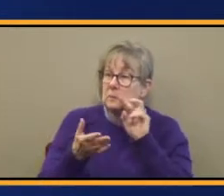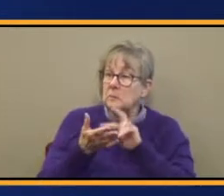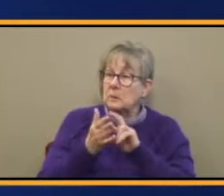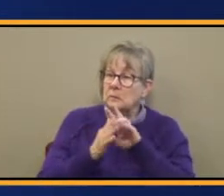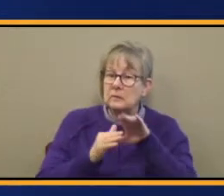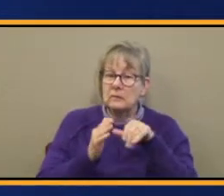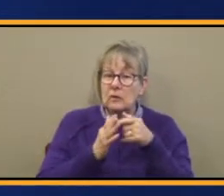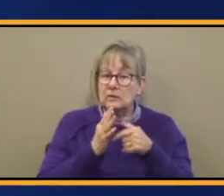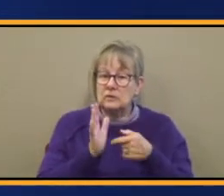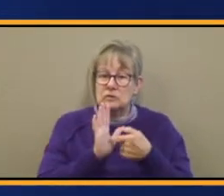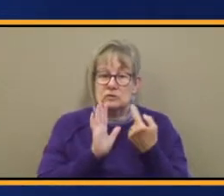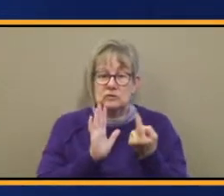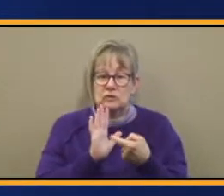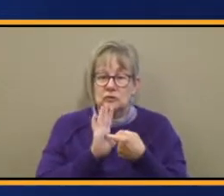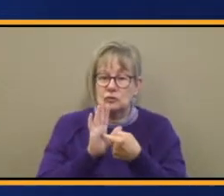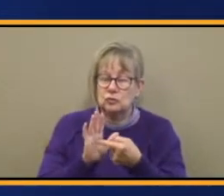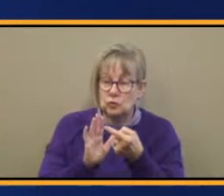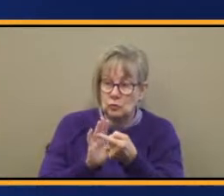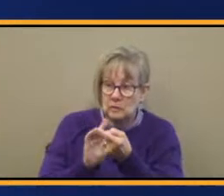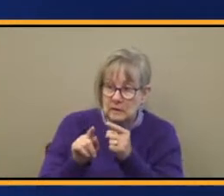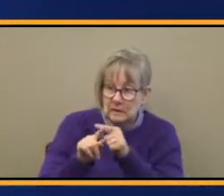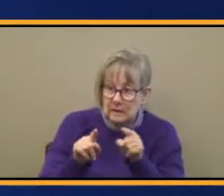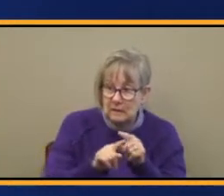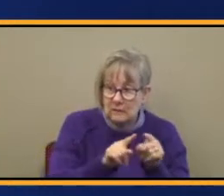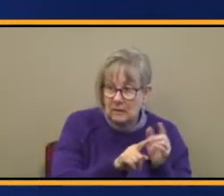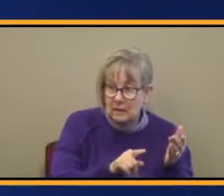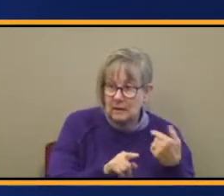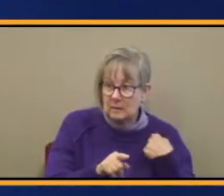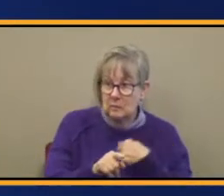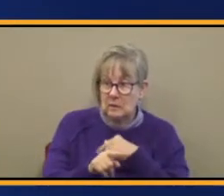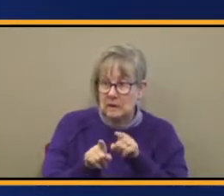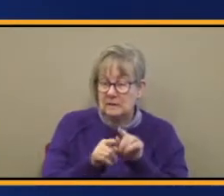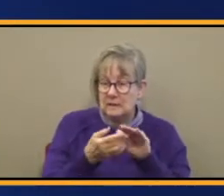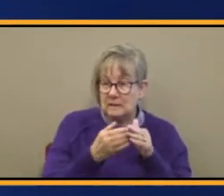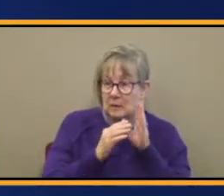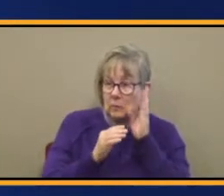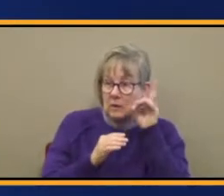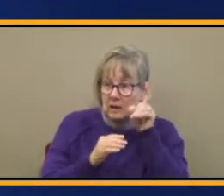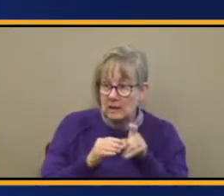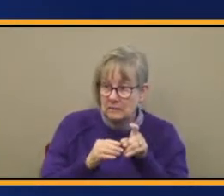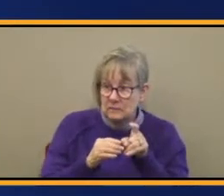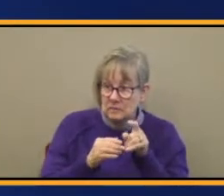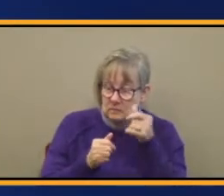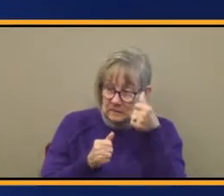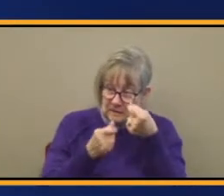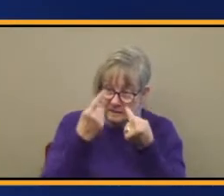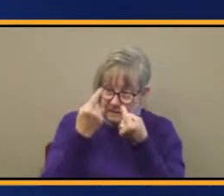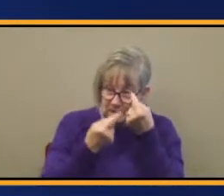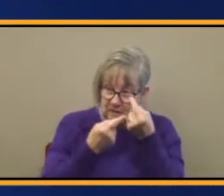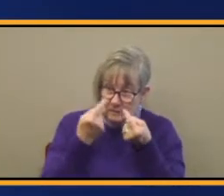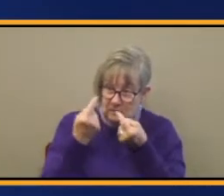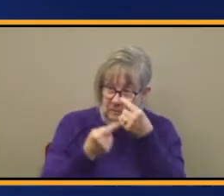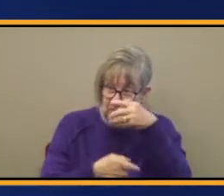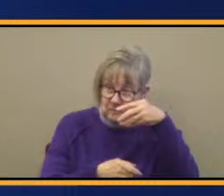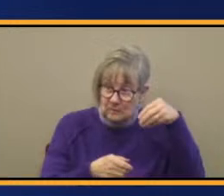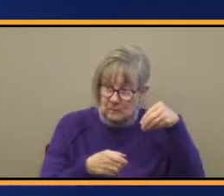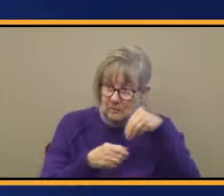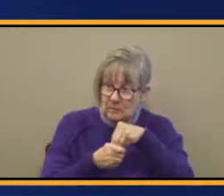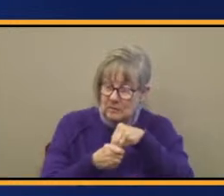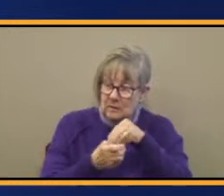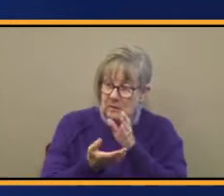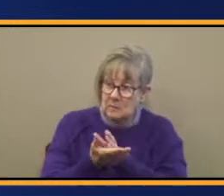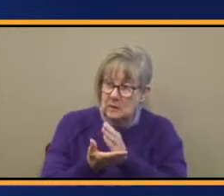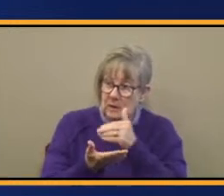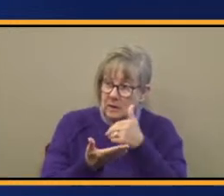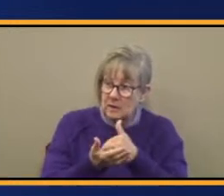show you the different things that we as a city are going to have to take into account relative to the budget, but not that